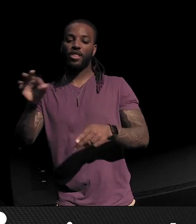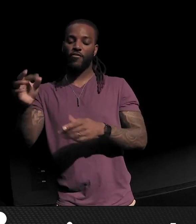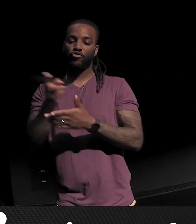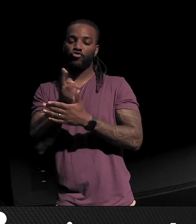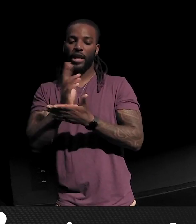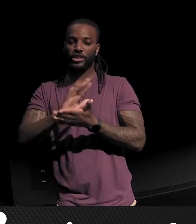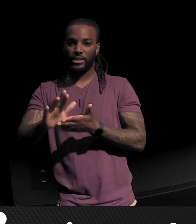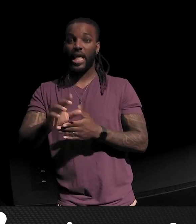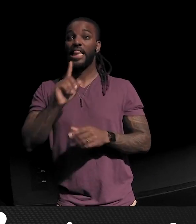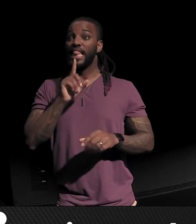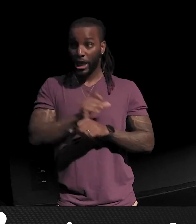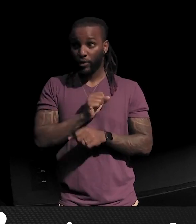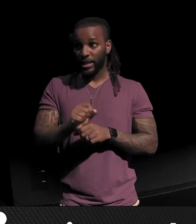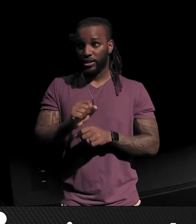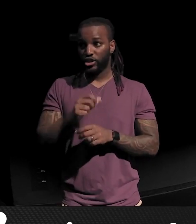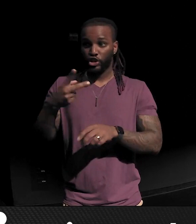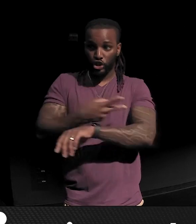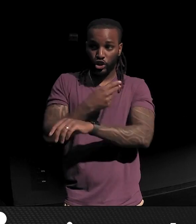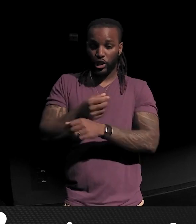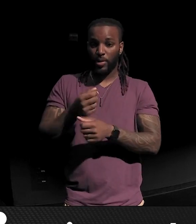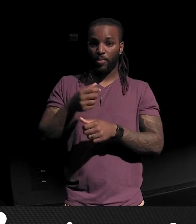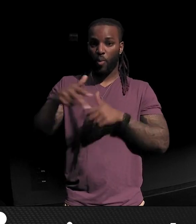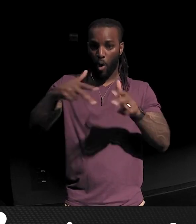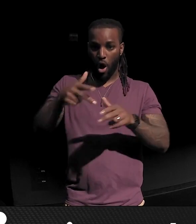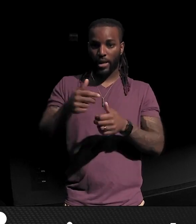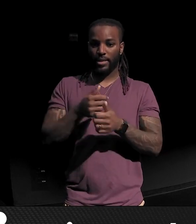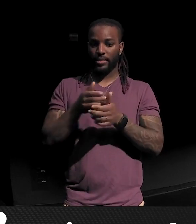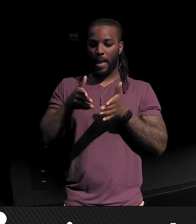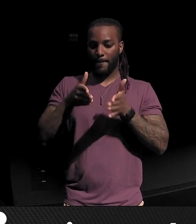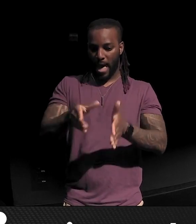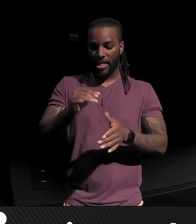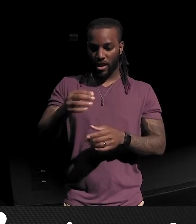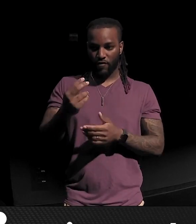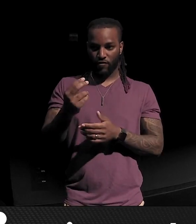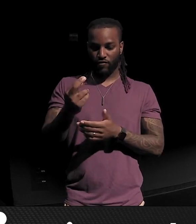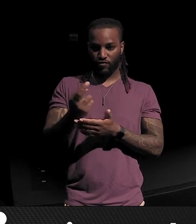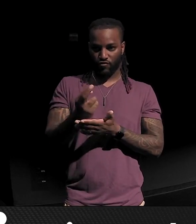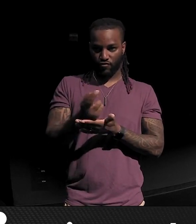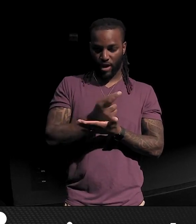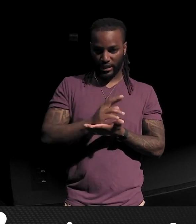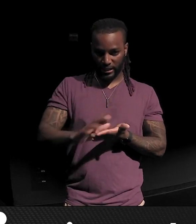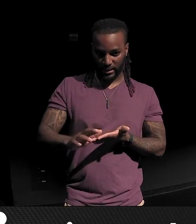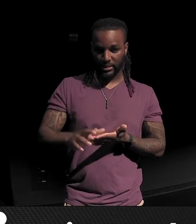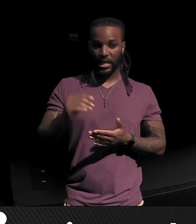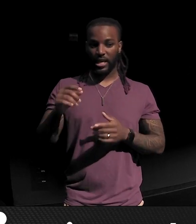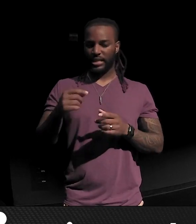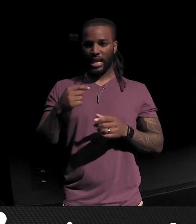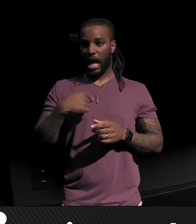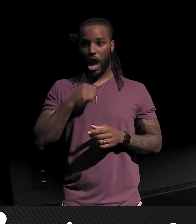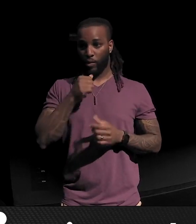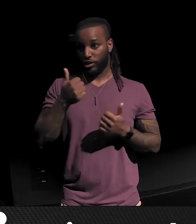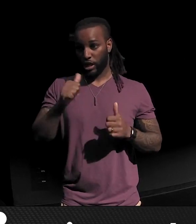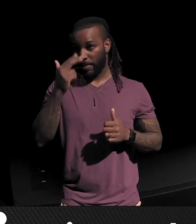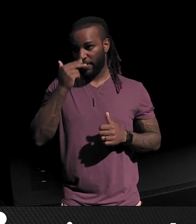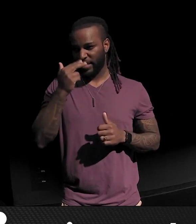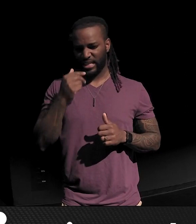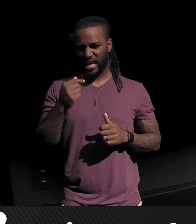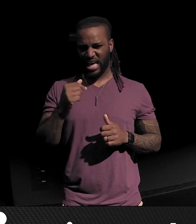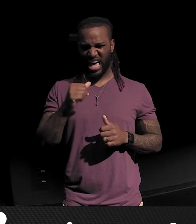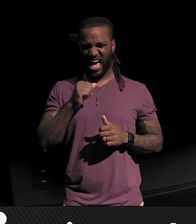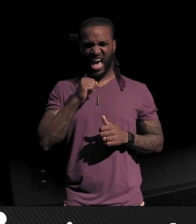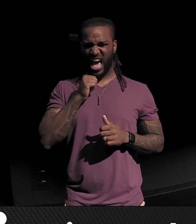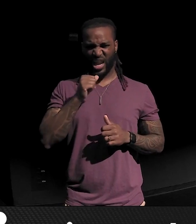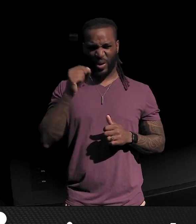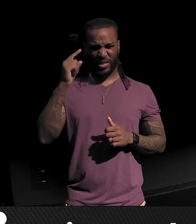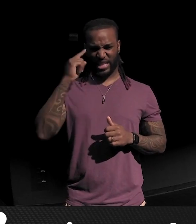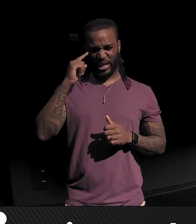paths of righteousness. And the second thing I said, I wasn't trying to be funny. I just said, I don't think we like pick the sharpest